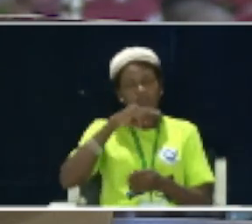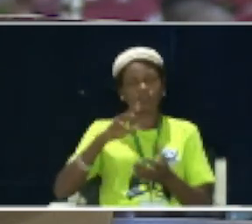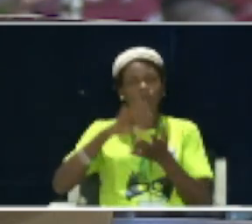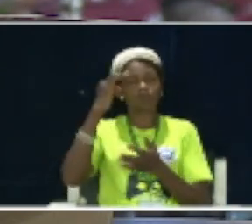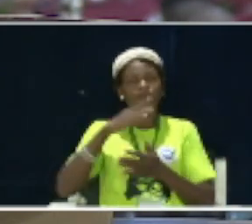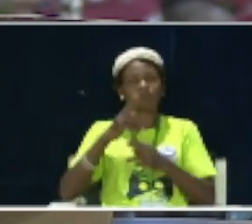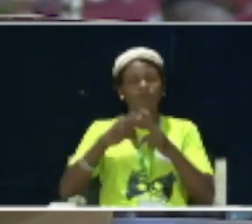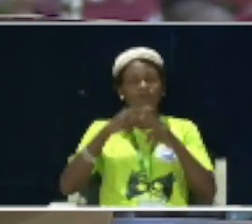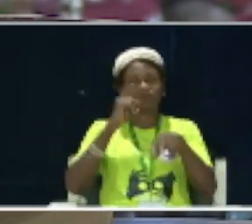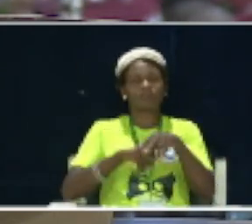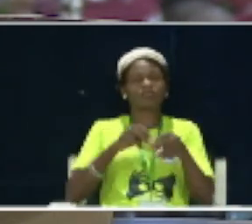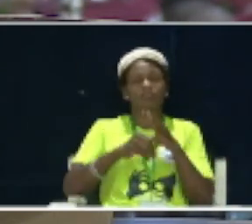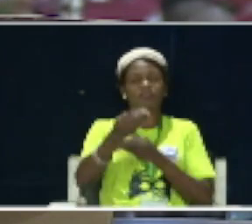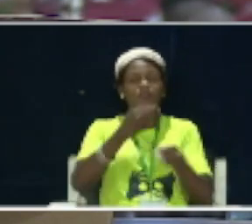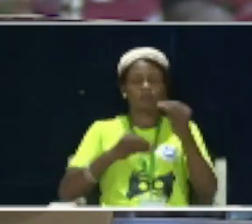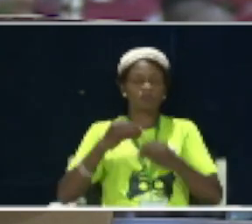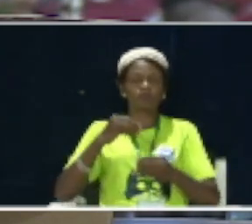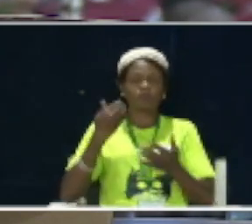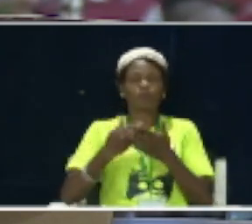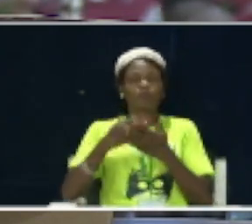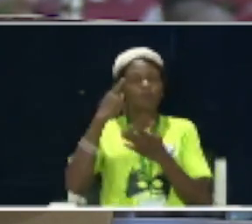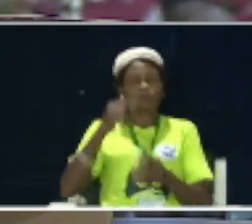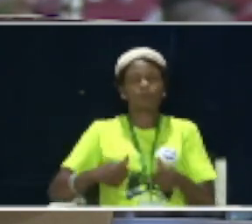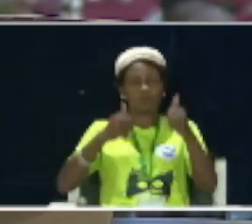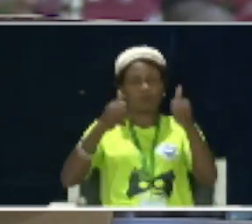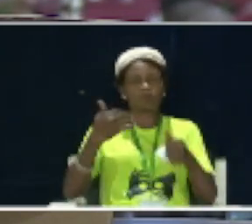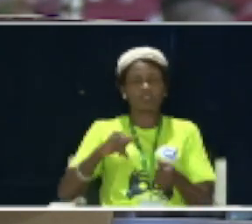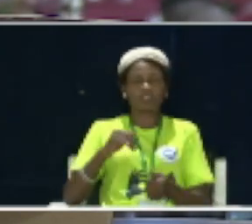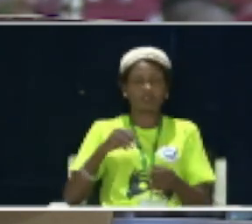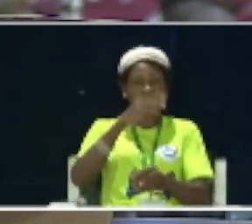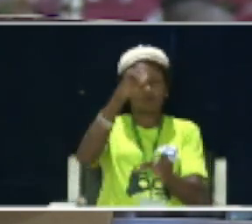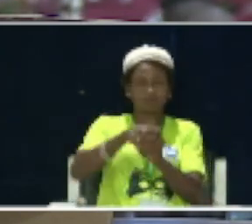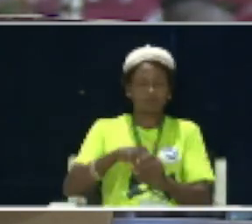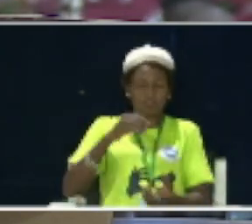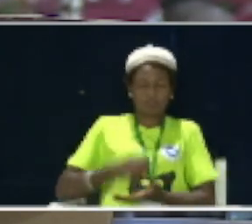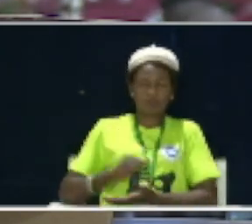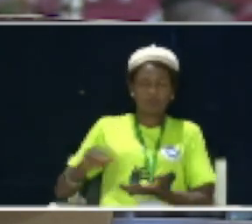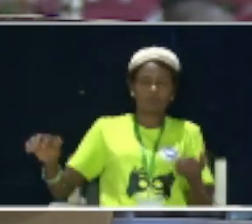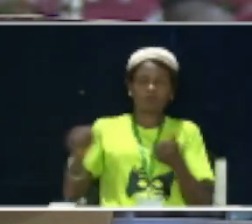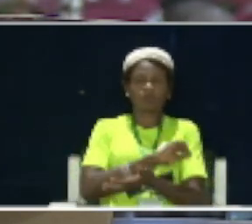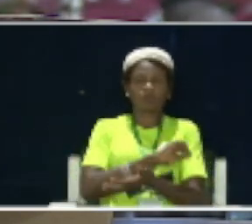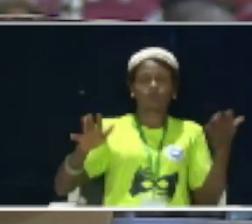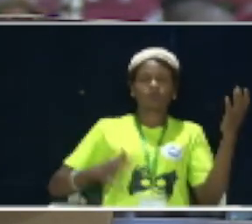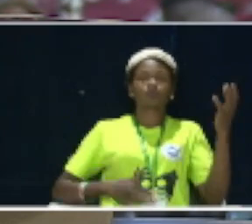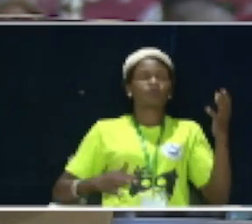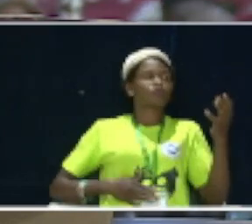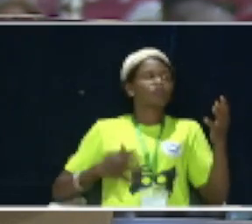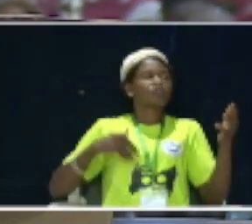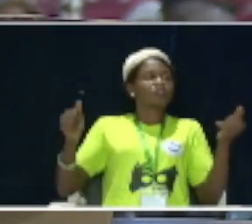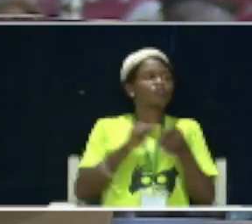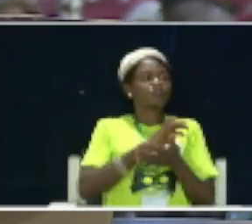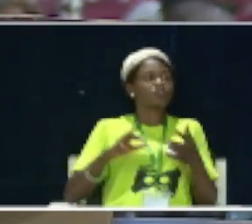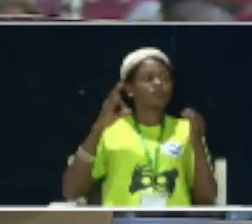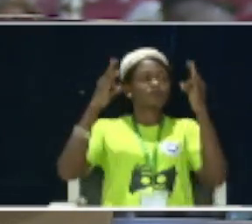pleasures in exchange for money or promotion. They indulge in abortion, destroy the womb, and destroy future